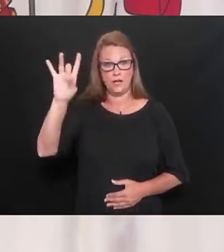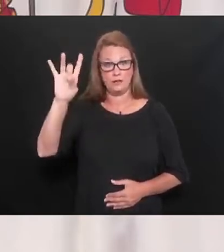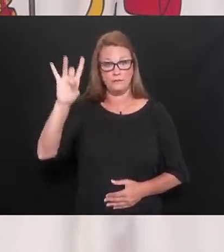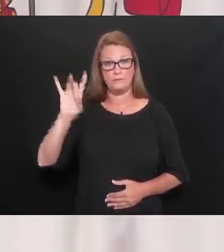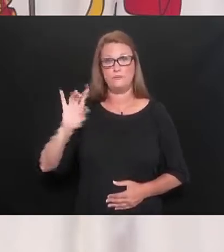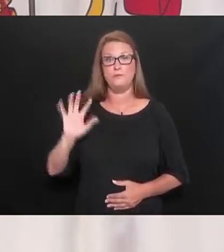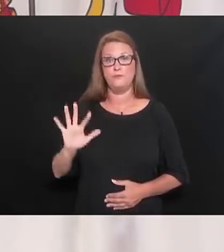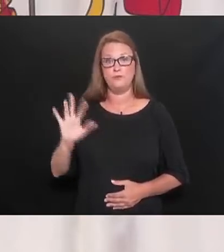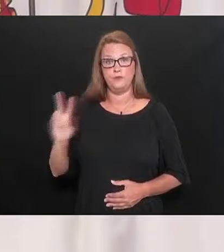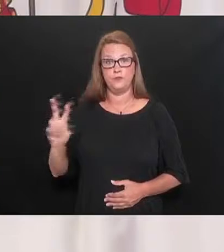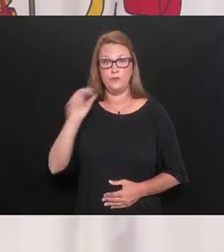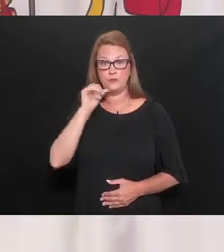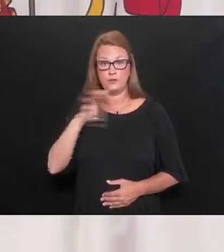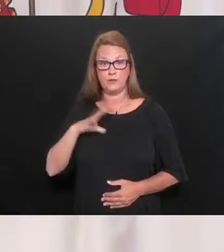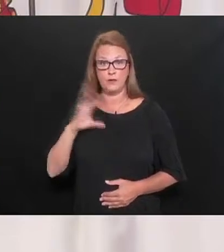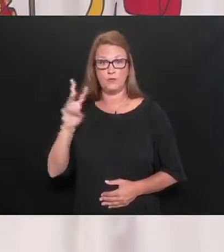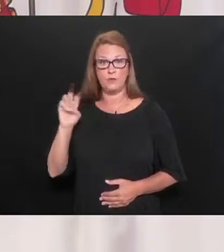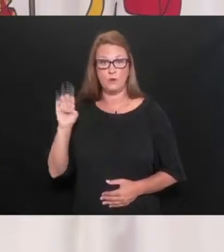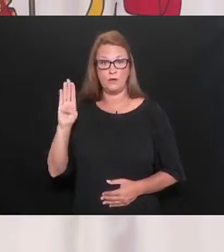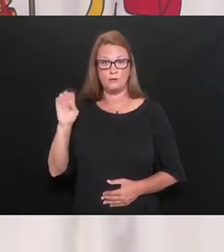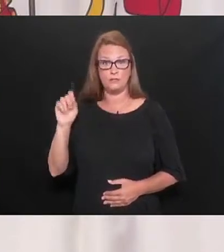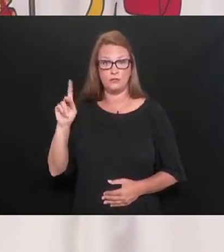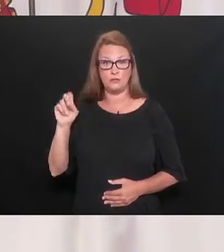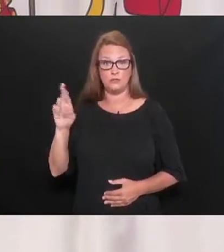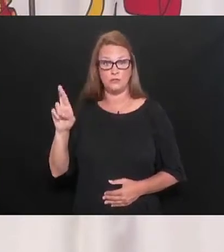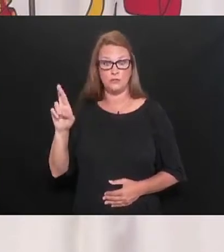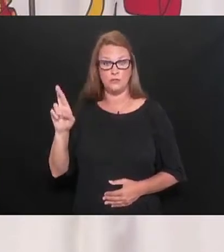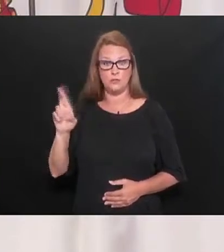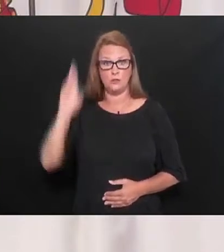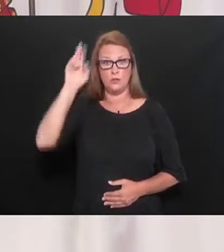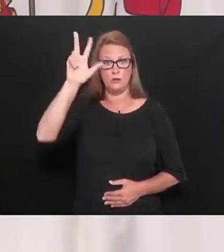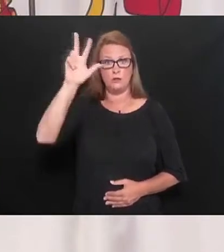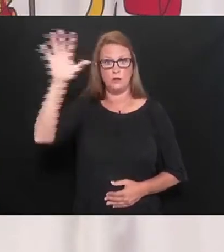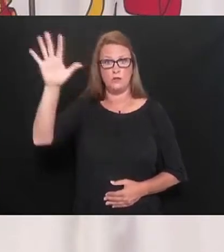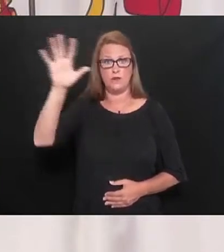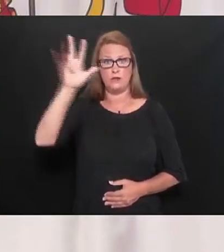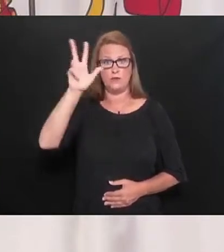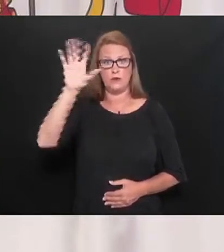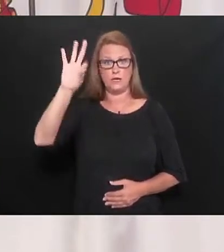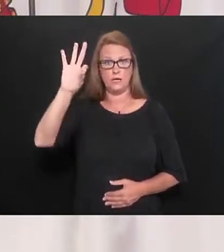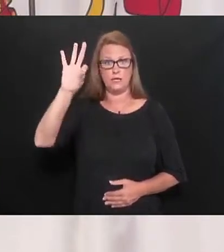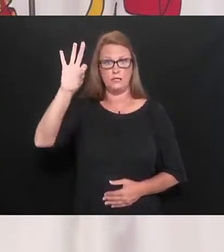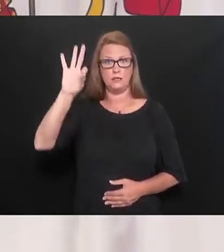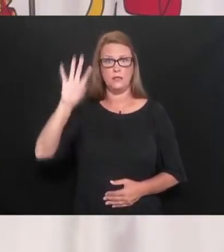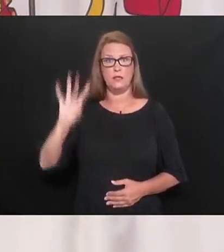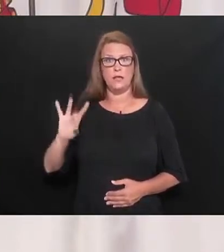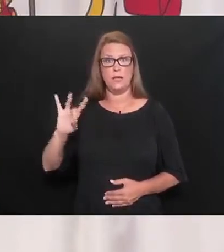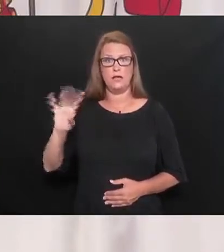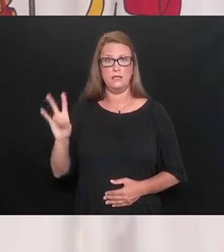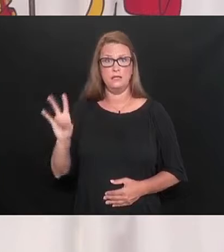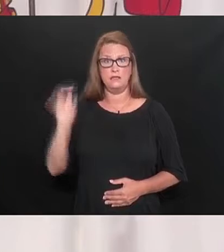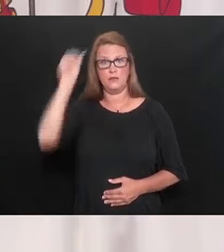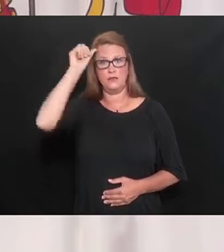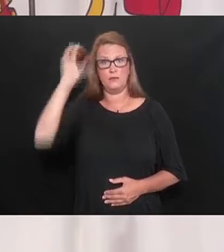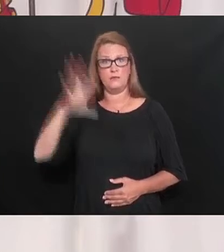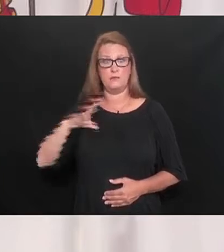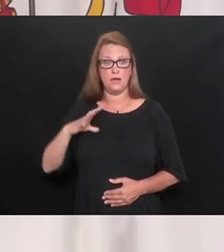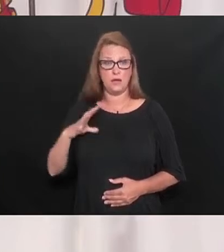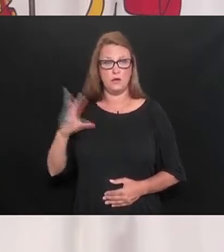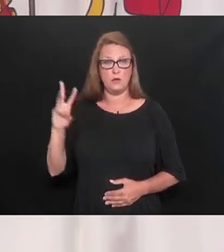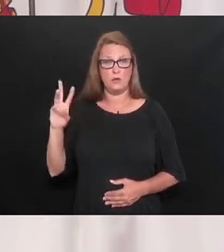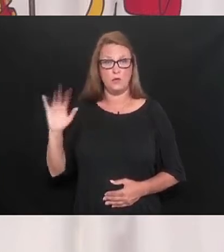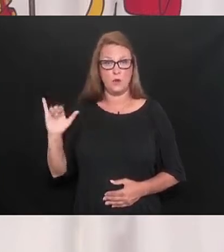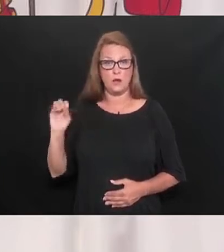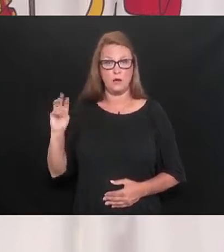is a 52-year-old female from Webster County. The 3,539th death is an 87-year-old male from Wyoming